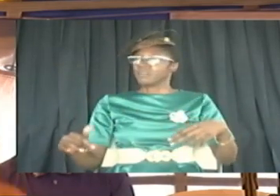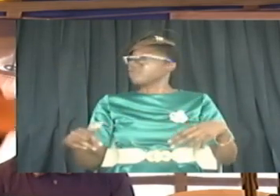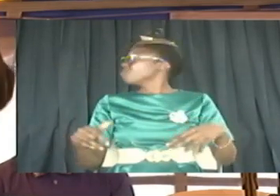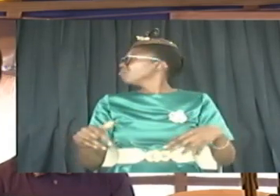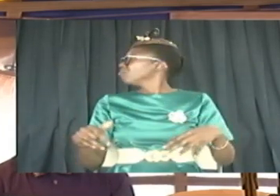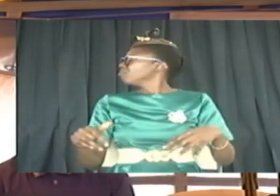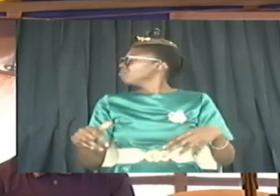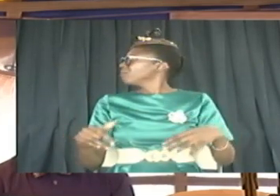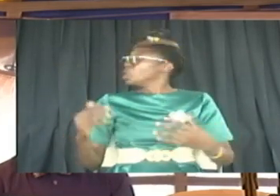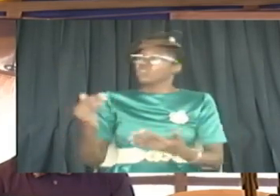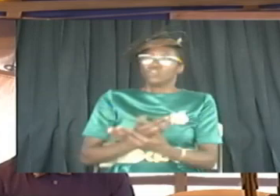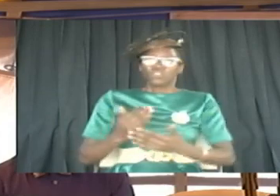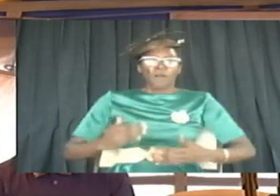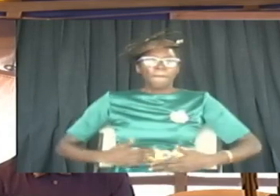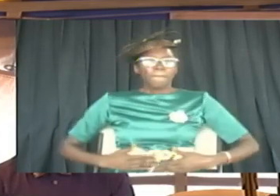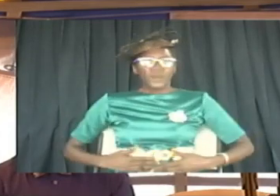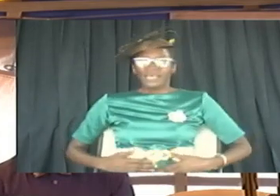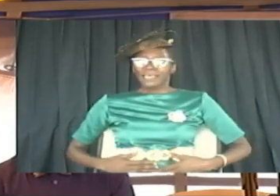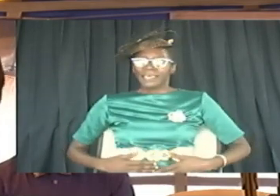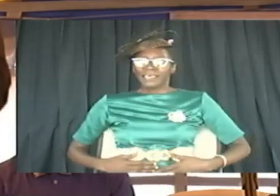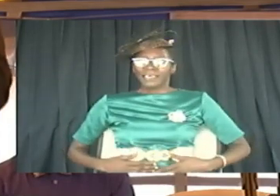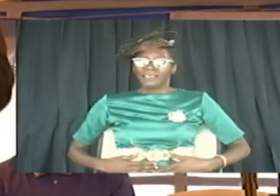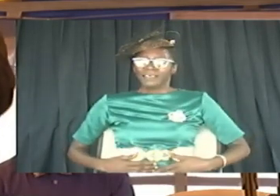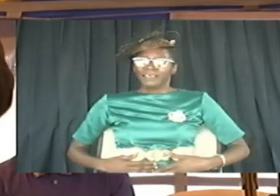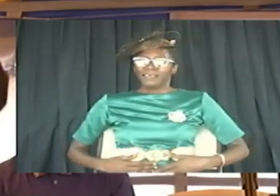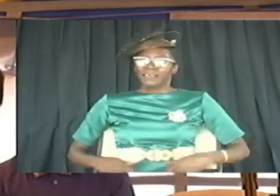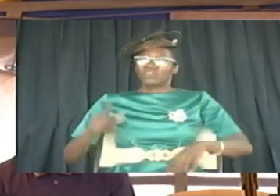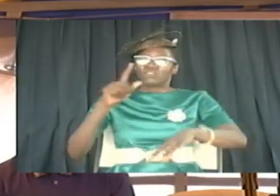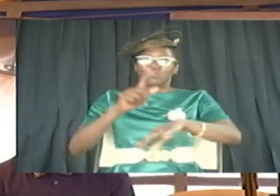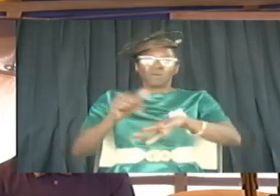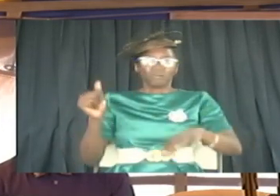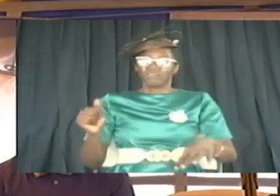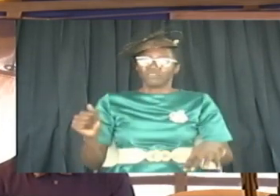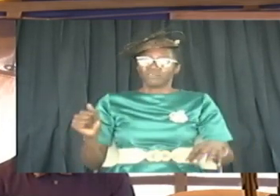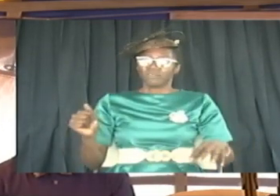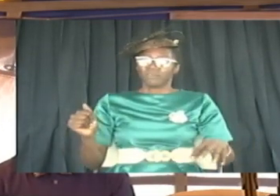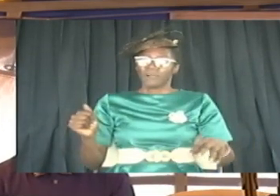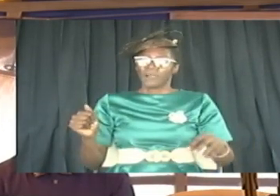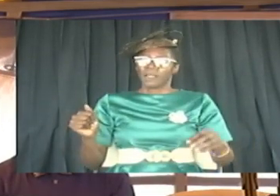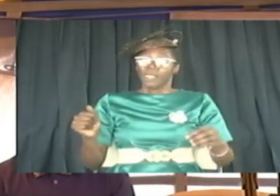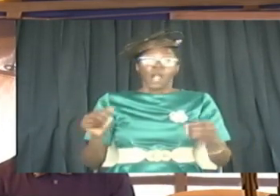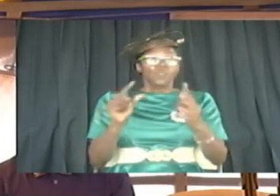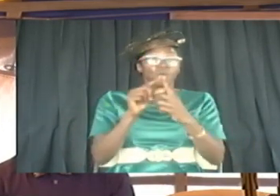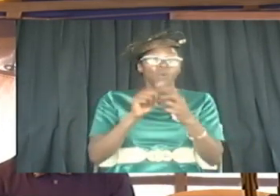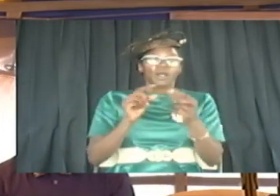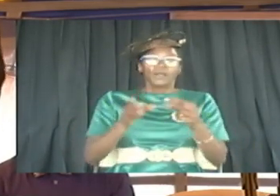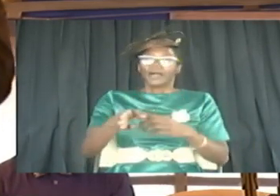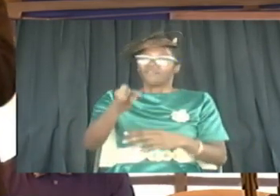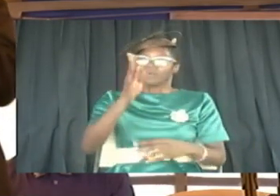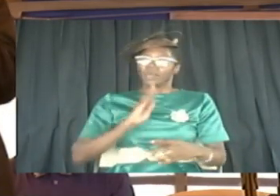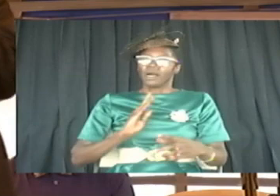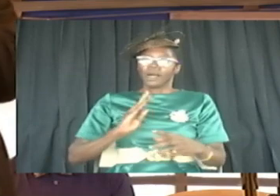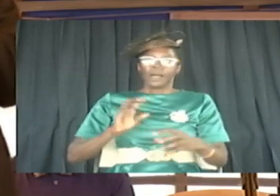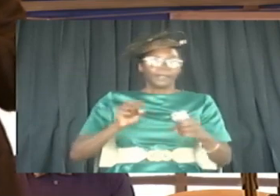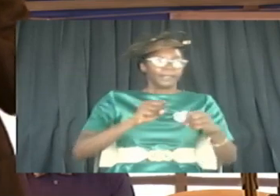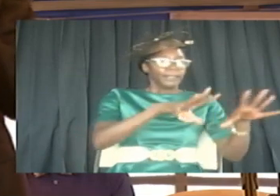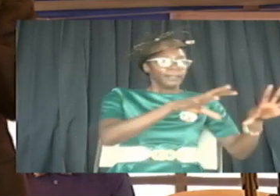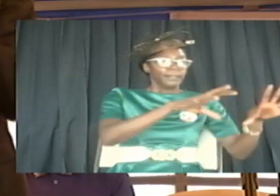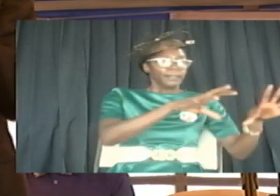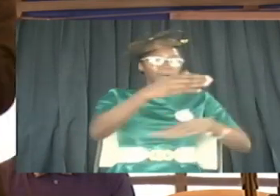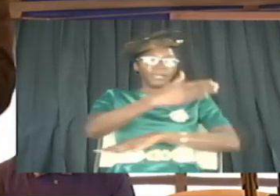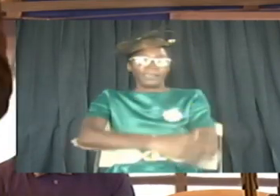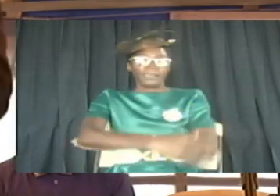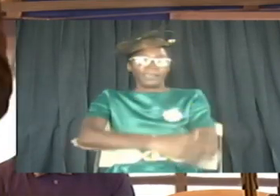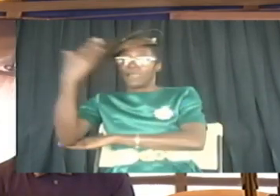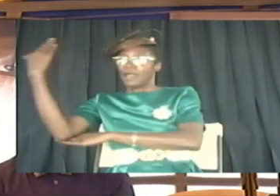convinced. Somebody is being convicted. The word of God is permeating the atmosphere, and it is still reaching into the